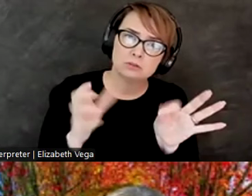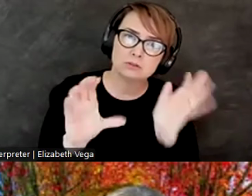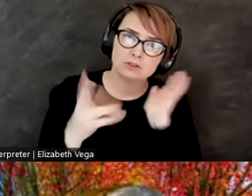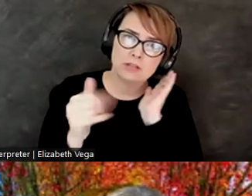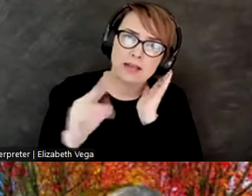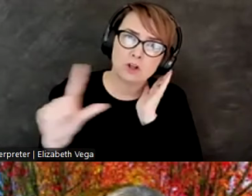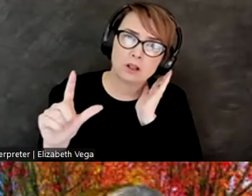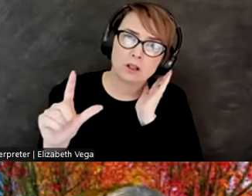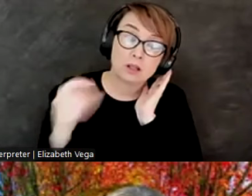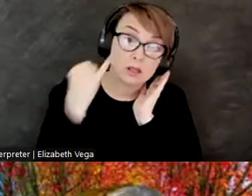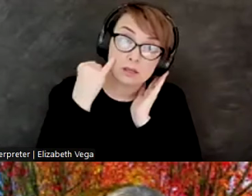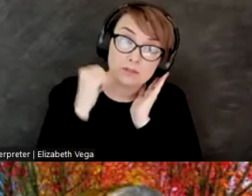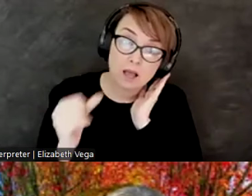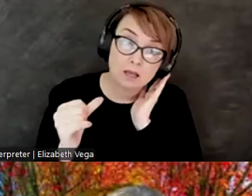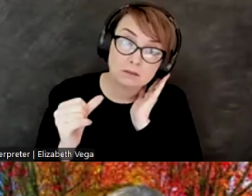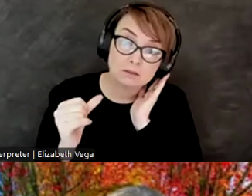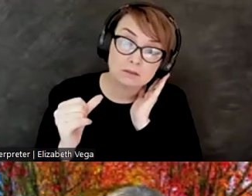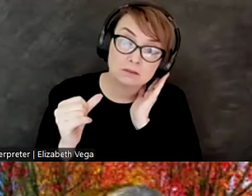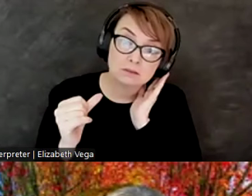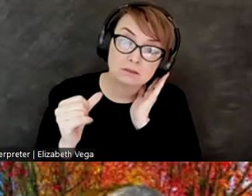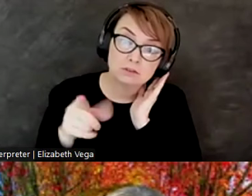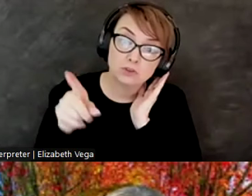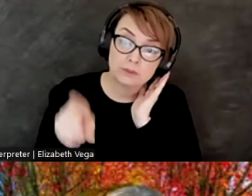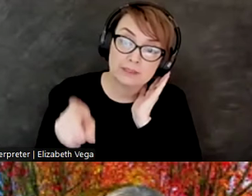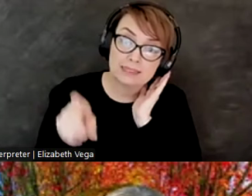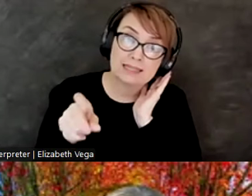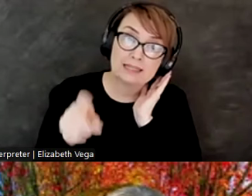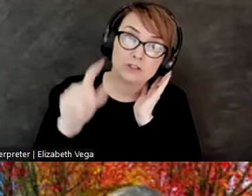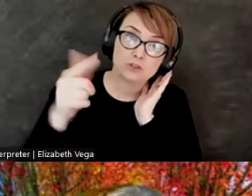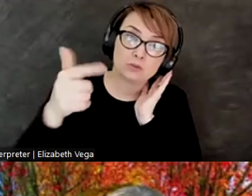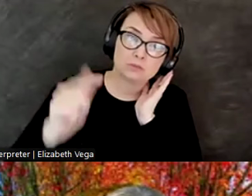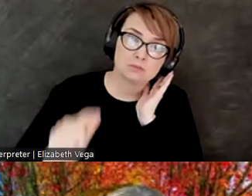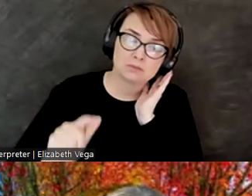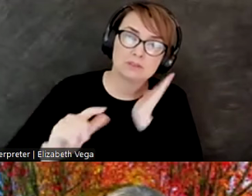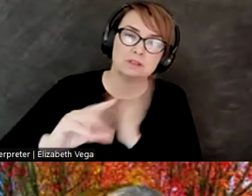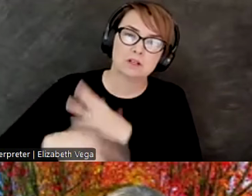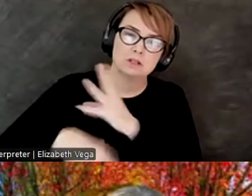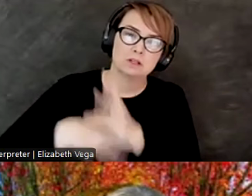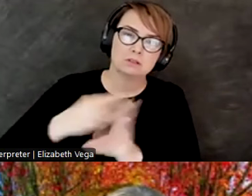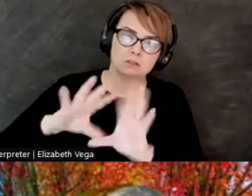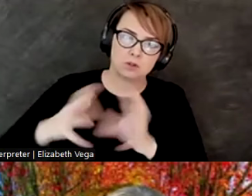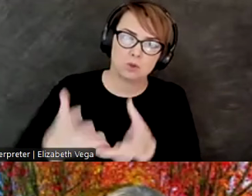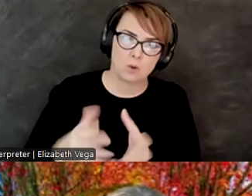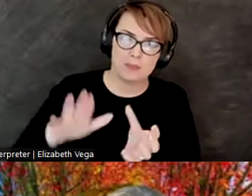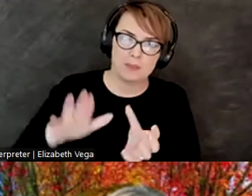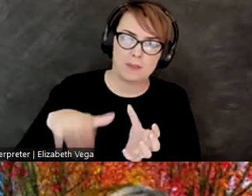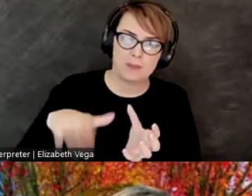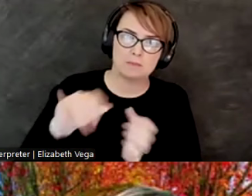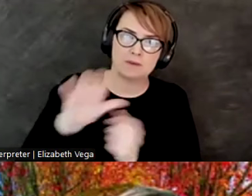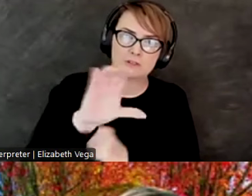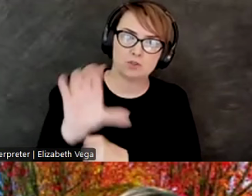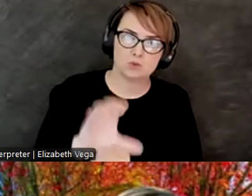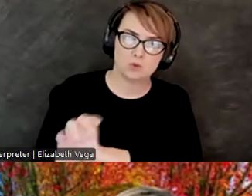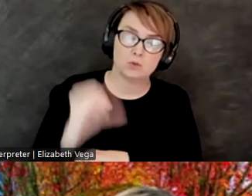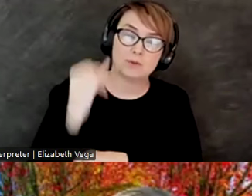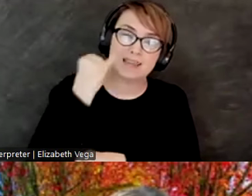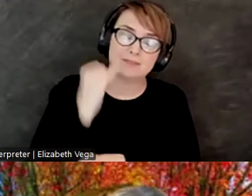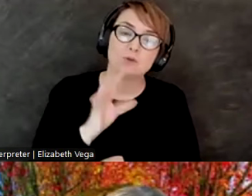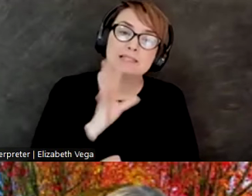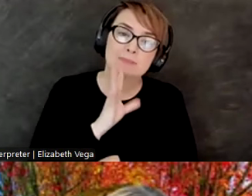If not, you'll need to go down to that globe at the bottom of your Zoom screen. And if you're speaking and listening in English,